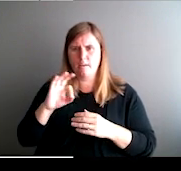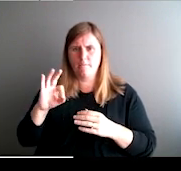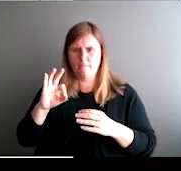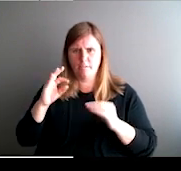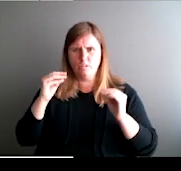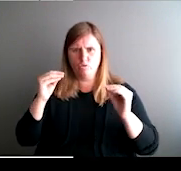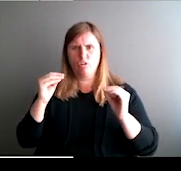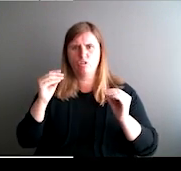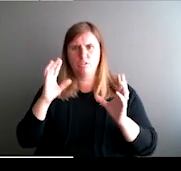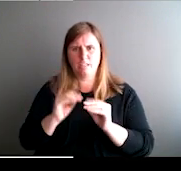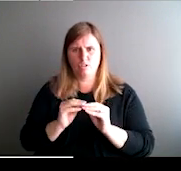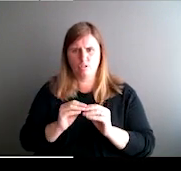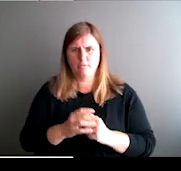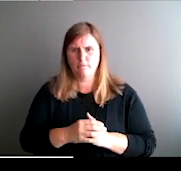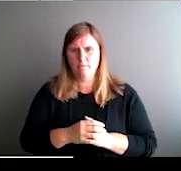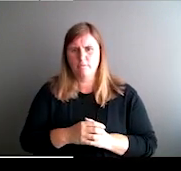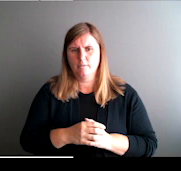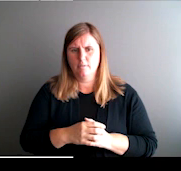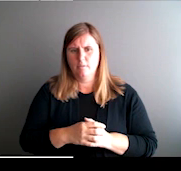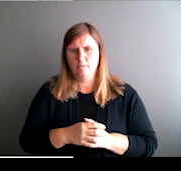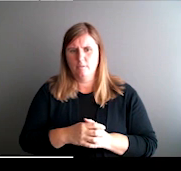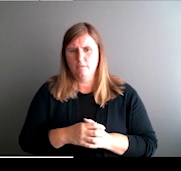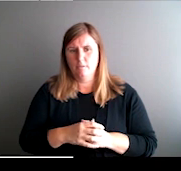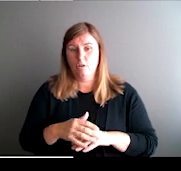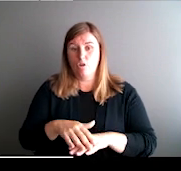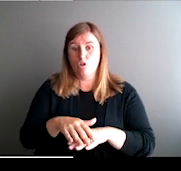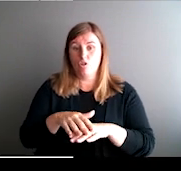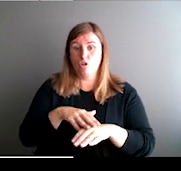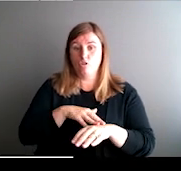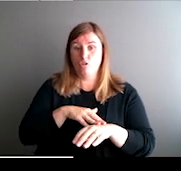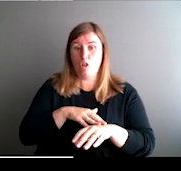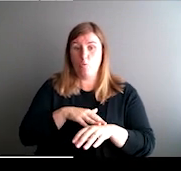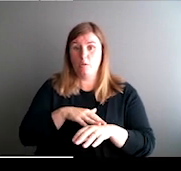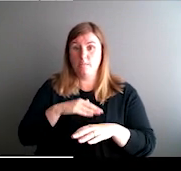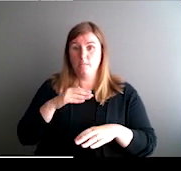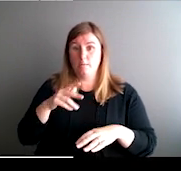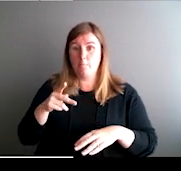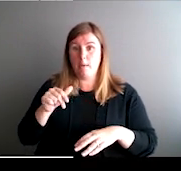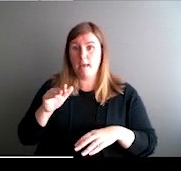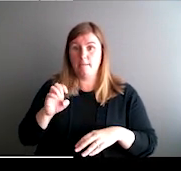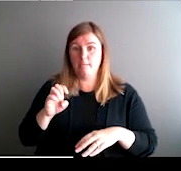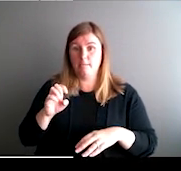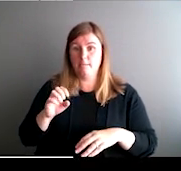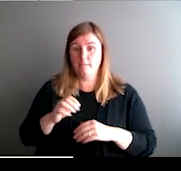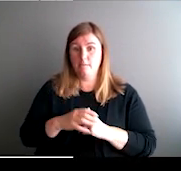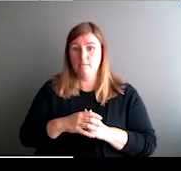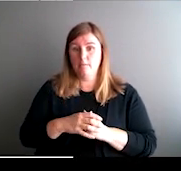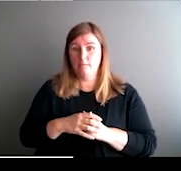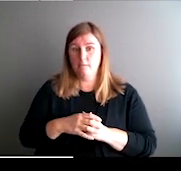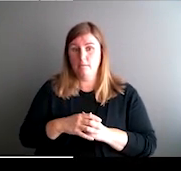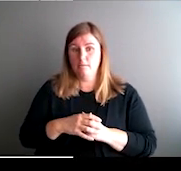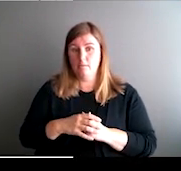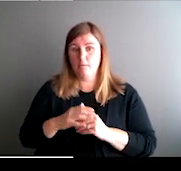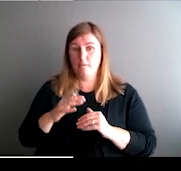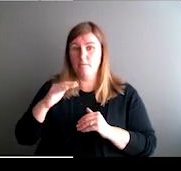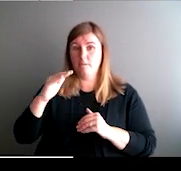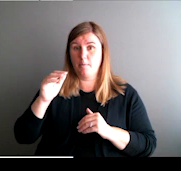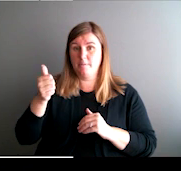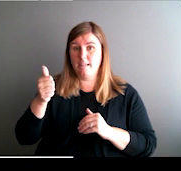sessions. And what you see is that the slowest pace of instruction, that 10-second interval at the very